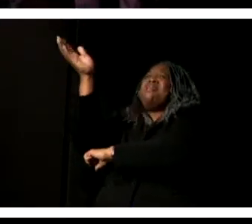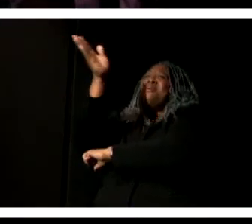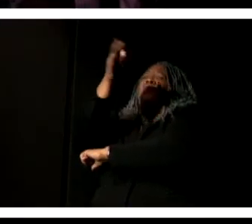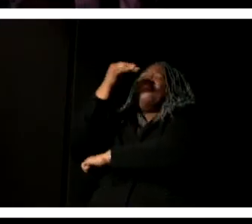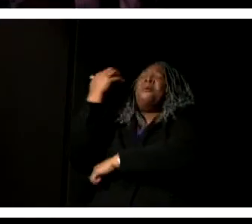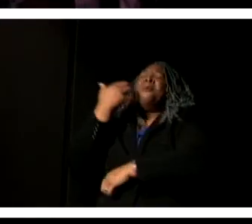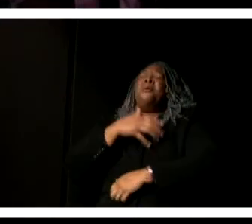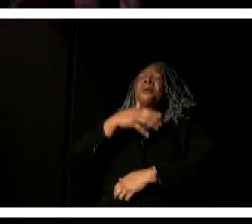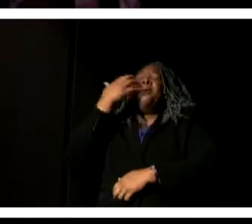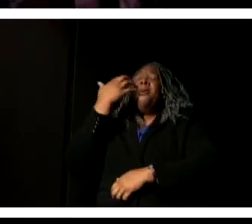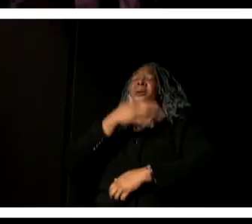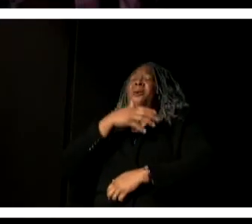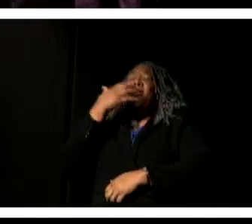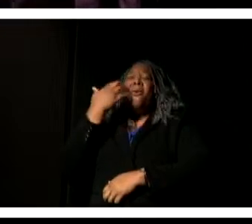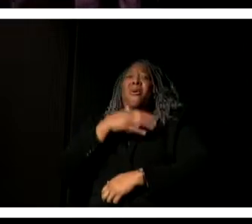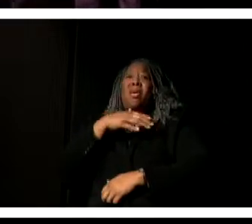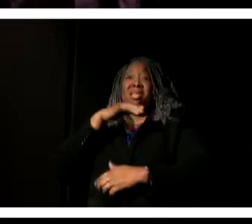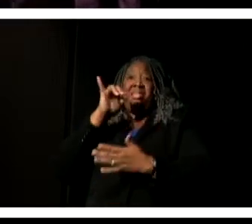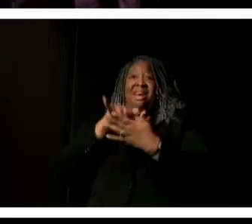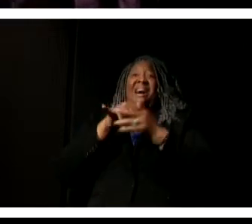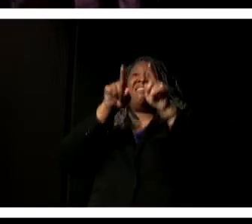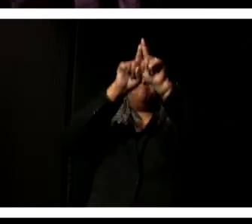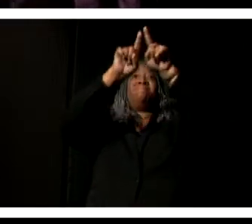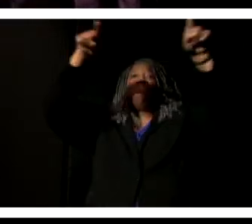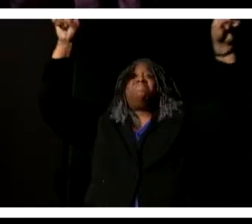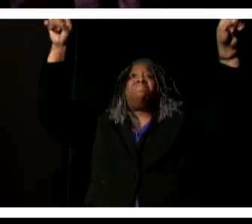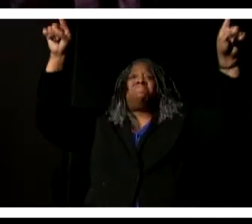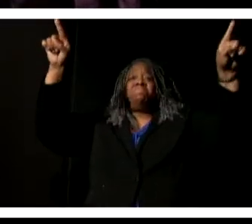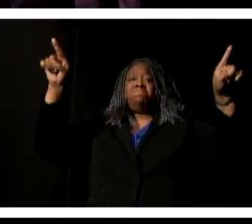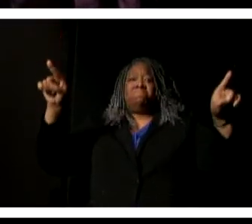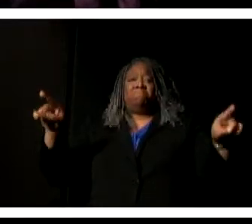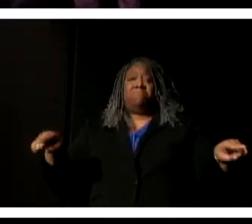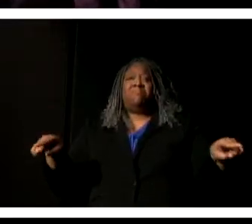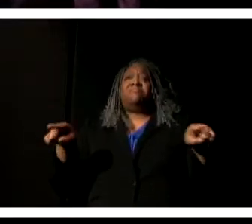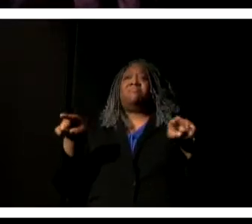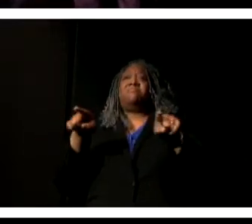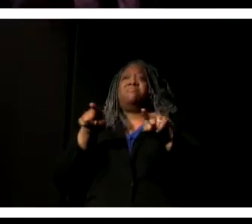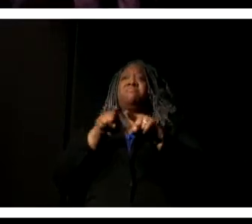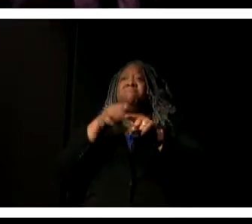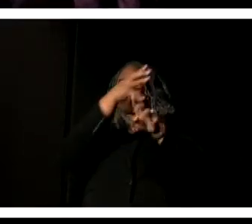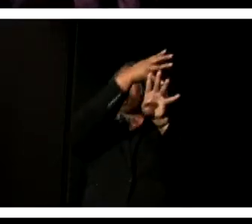there. Oh, say does that